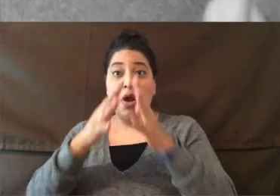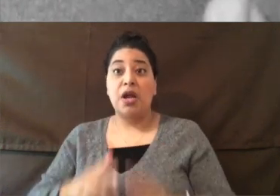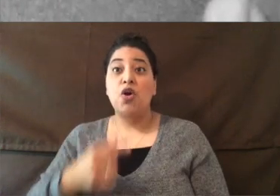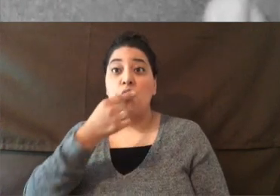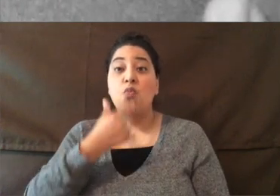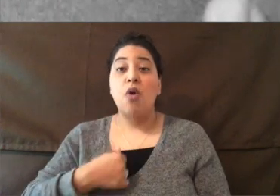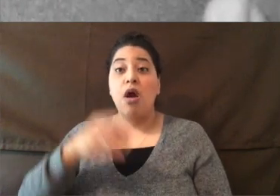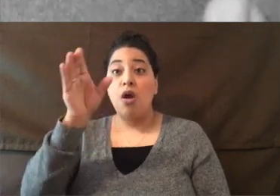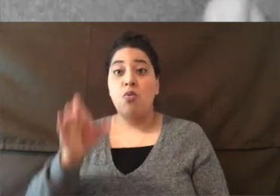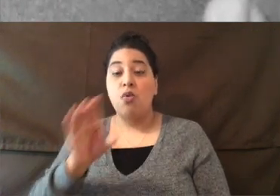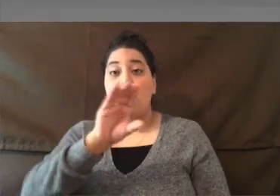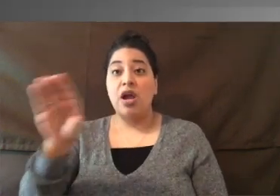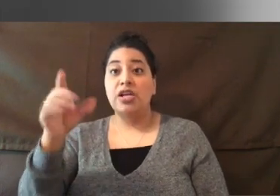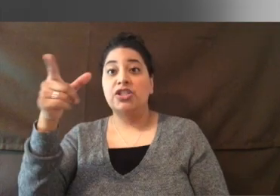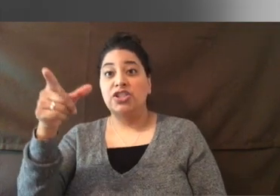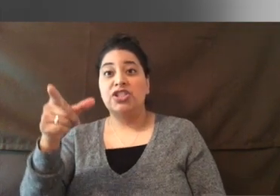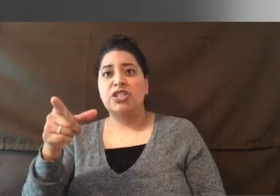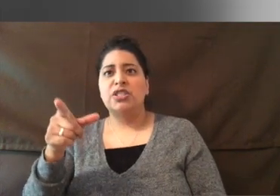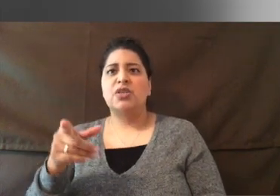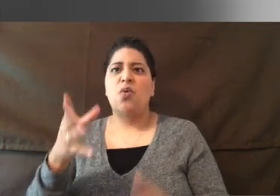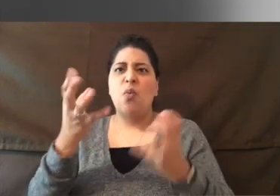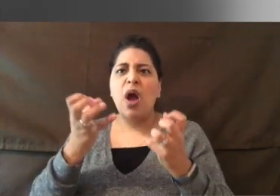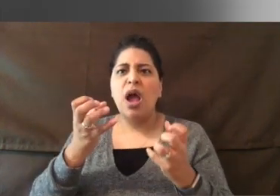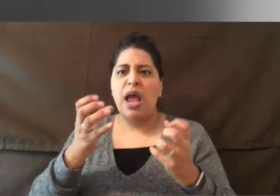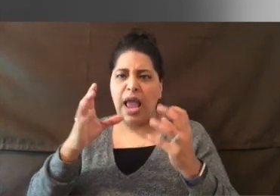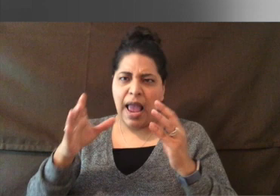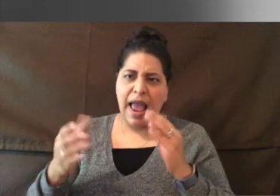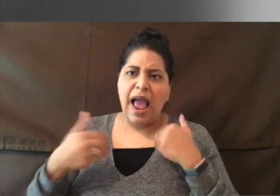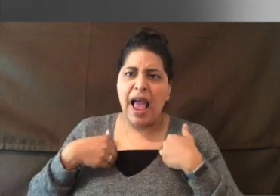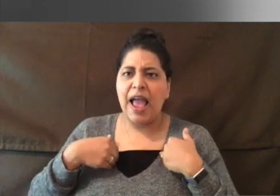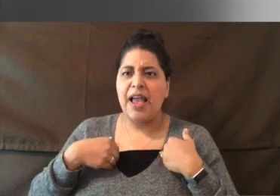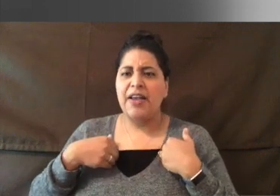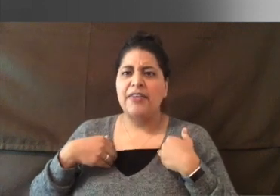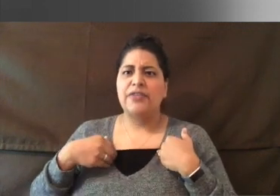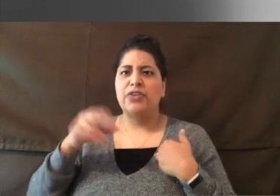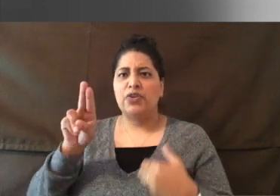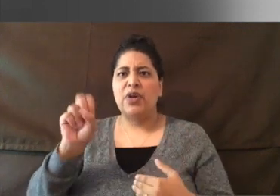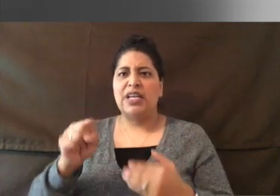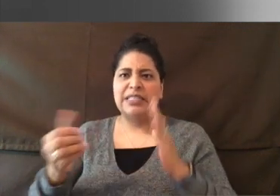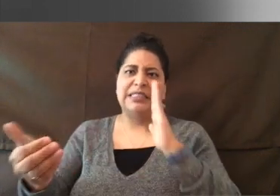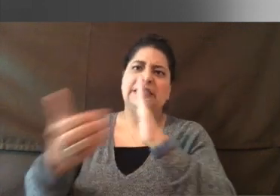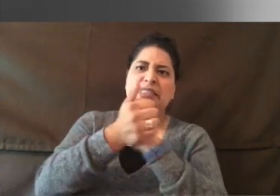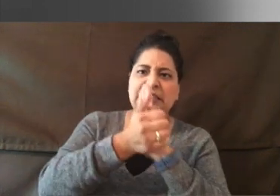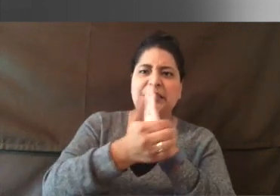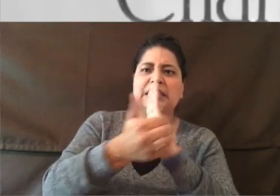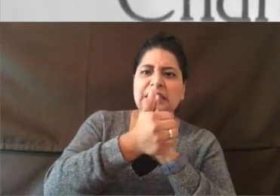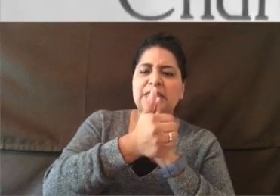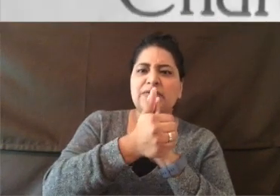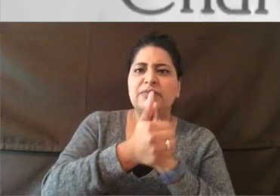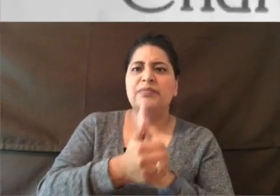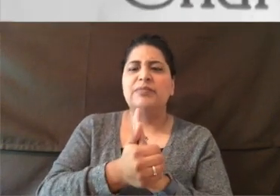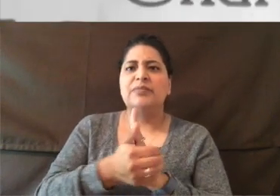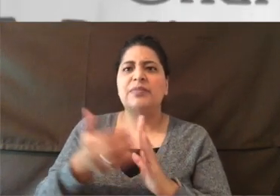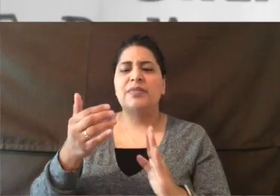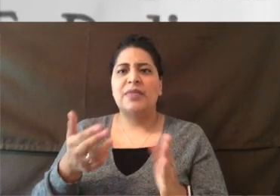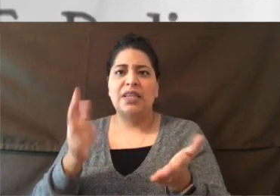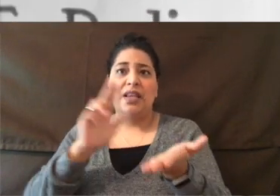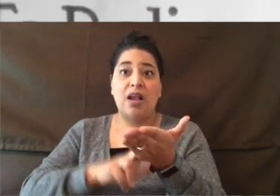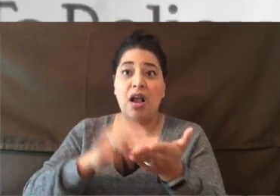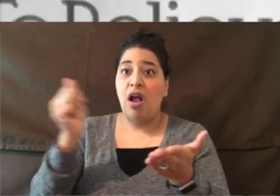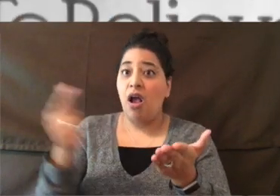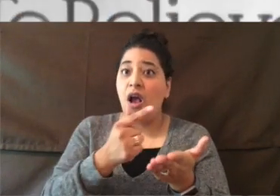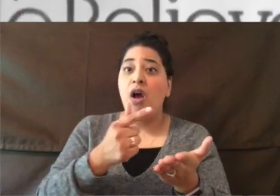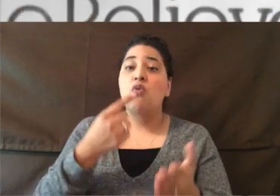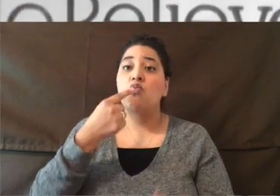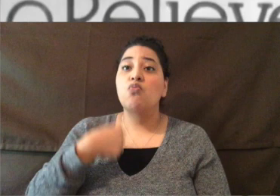Red Cross and becoming its head, Barton successfully lobbied to have the United States sign the Geneva Convention, the governing document